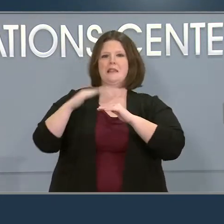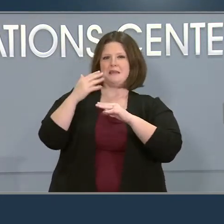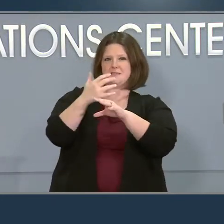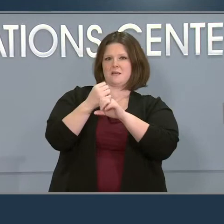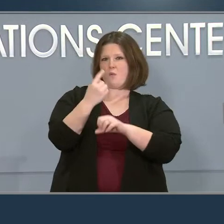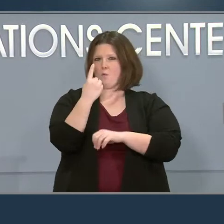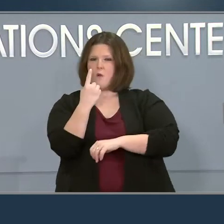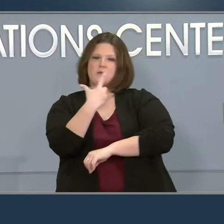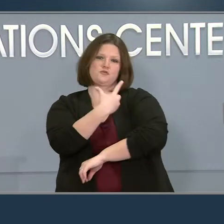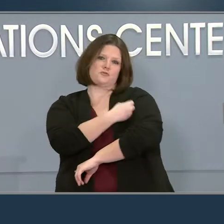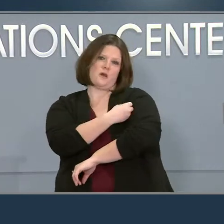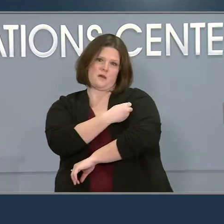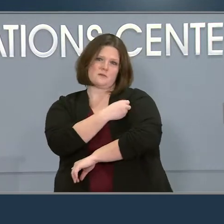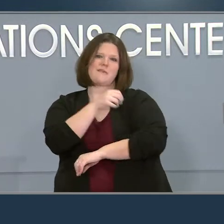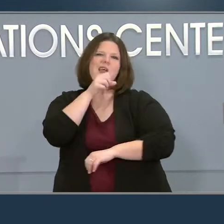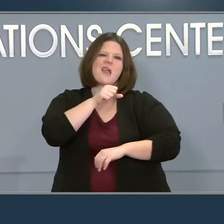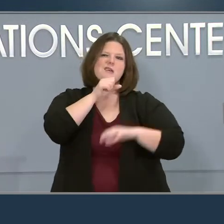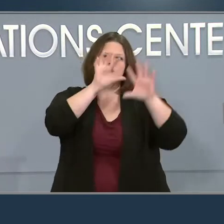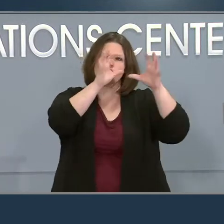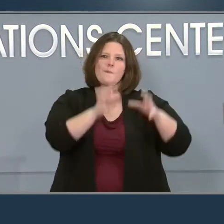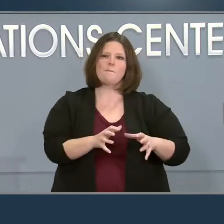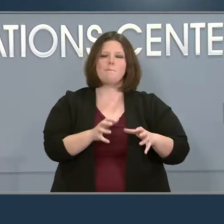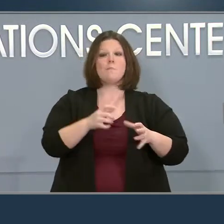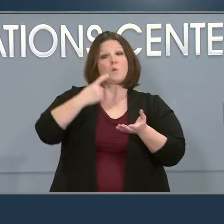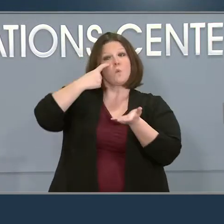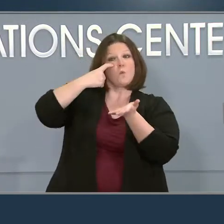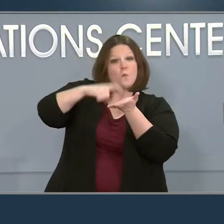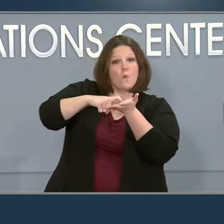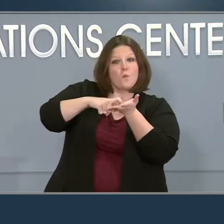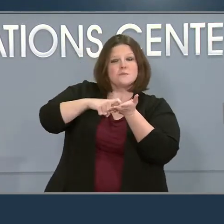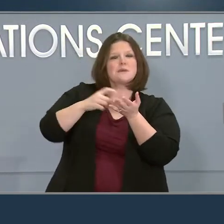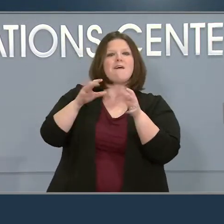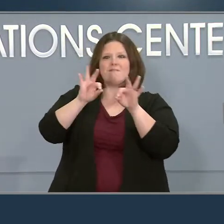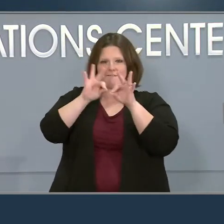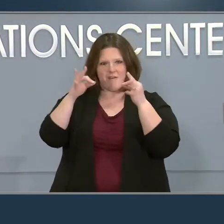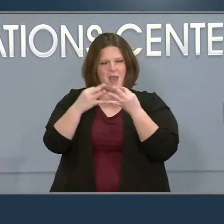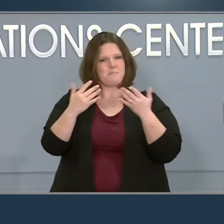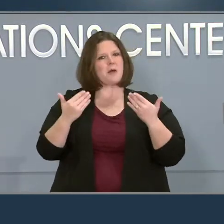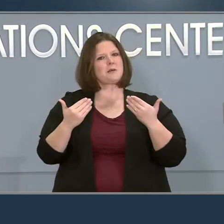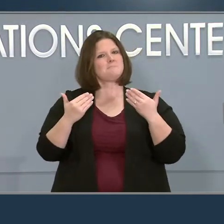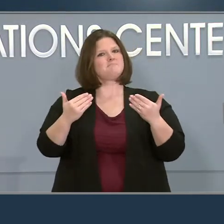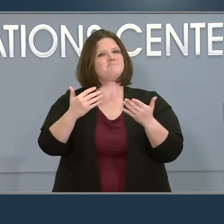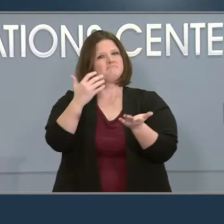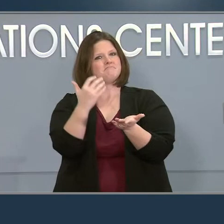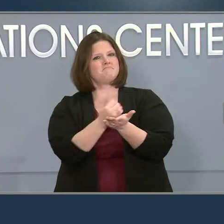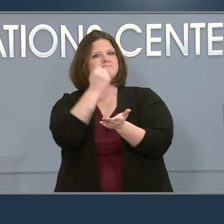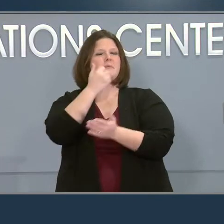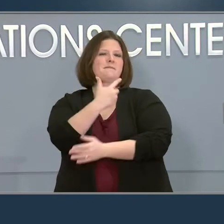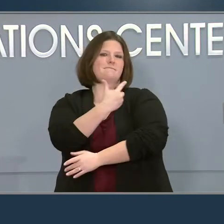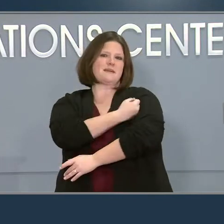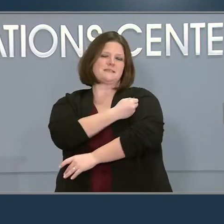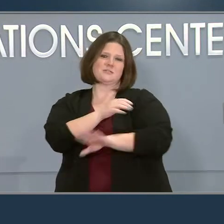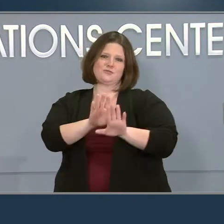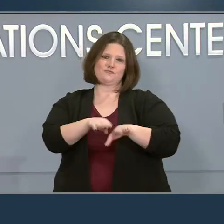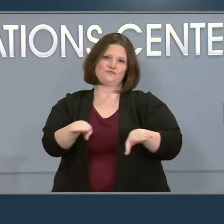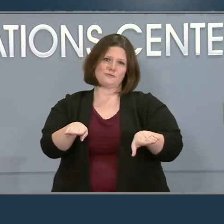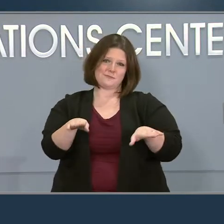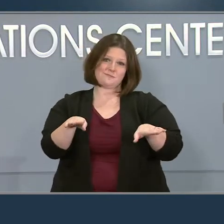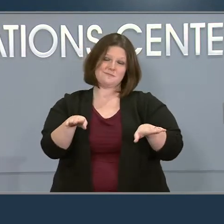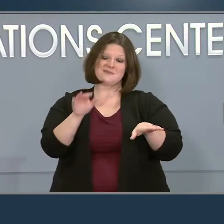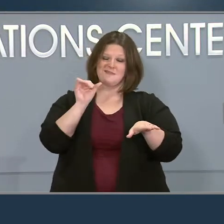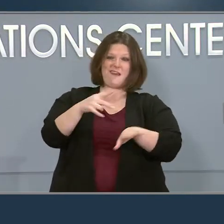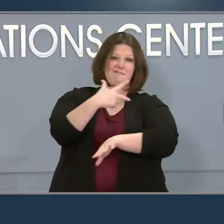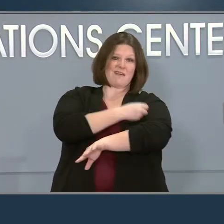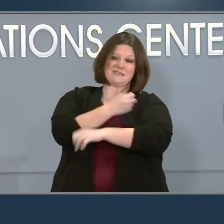group. You can see many families are choosing to vaccinate their younger children now that we have a safe and effective vaccine.